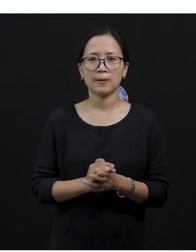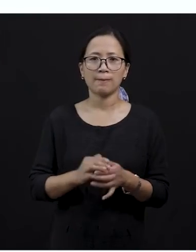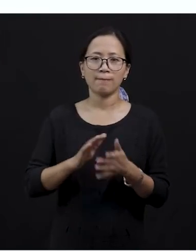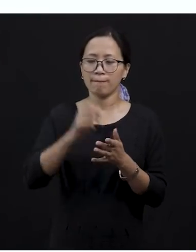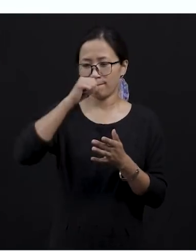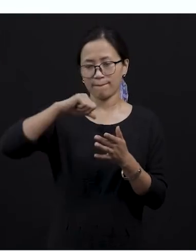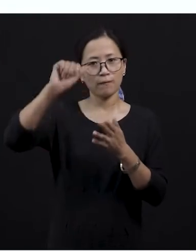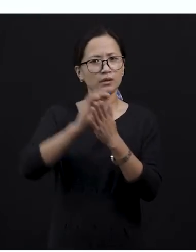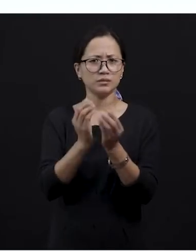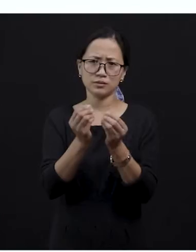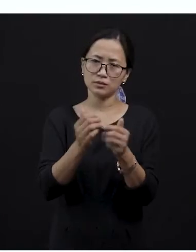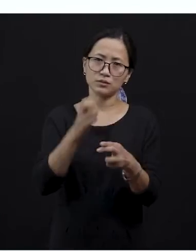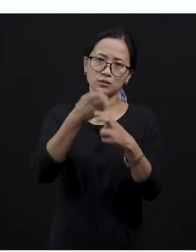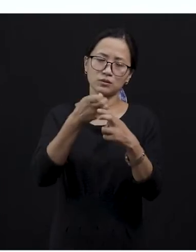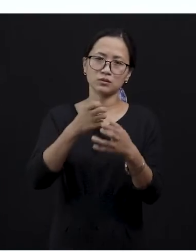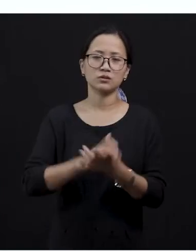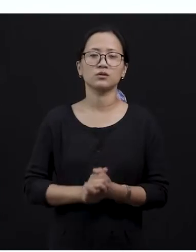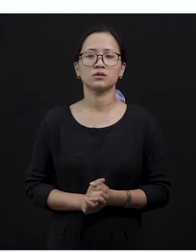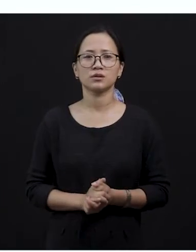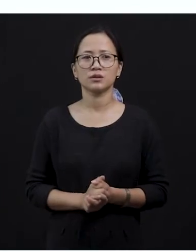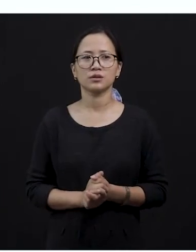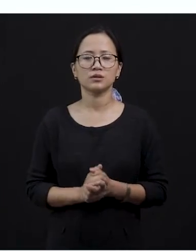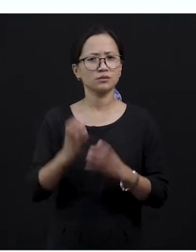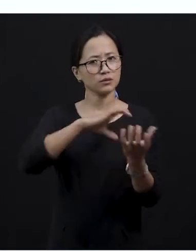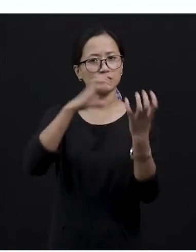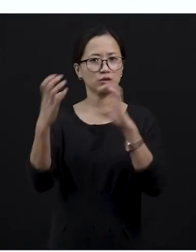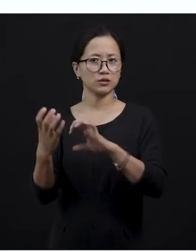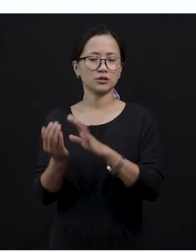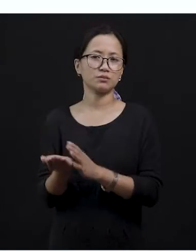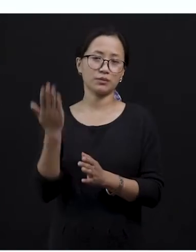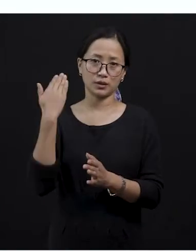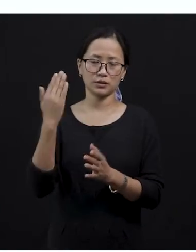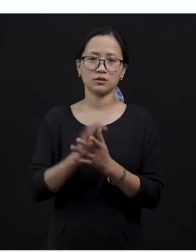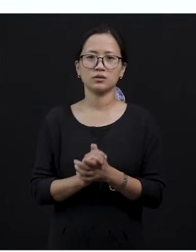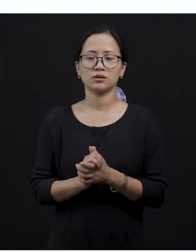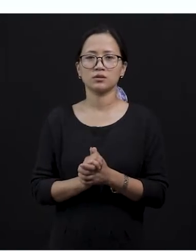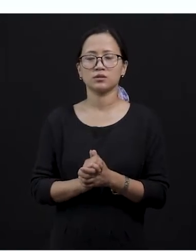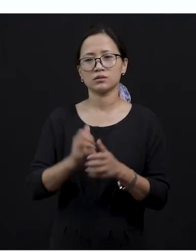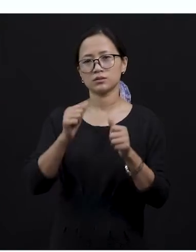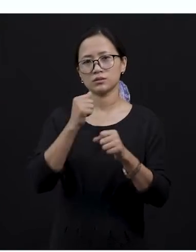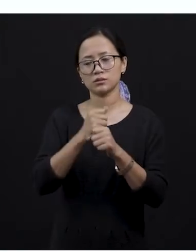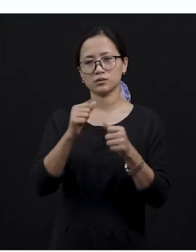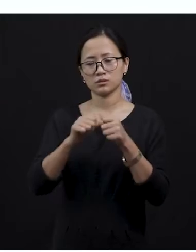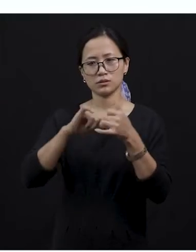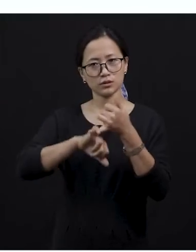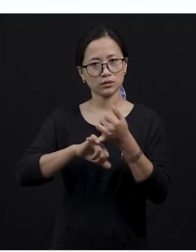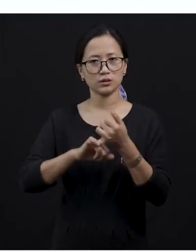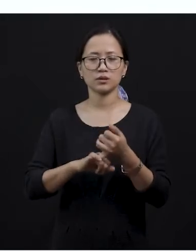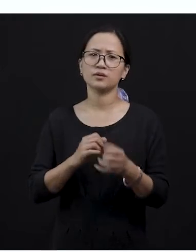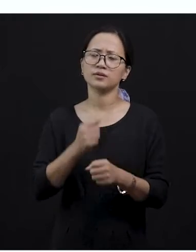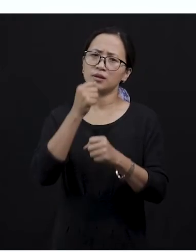they are interchangeable. They can change back to gas, can change back to